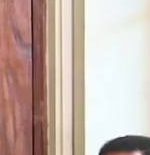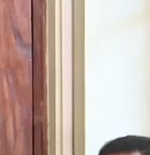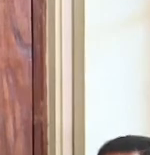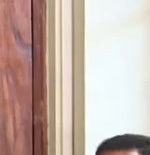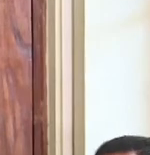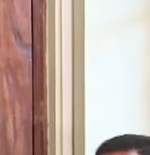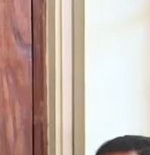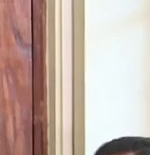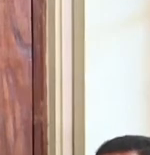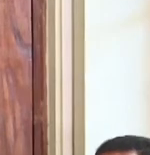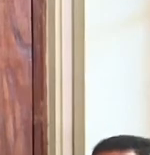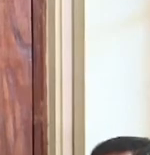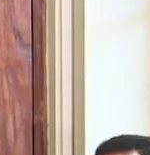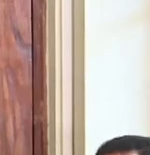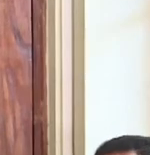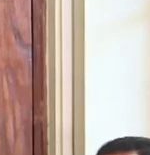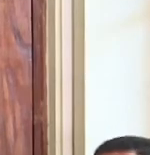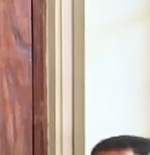sorrows.